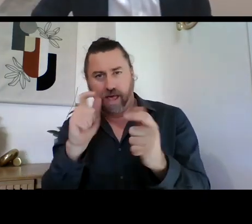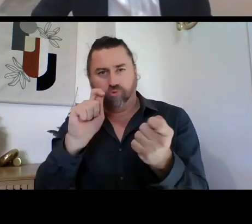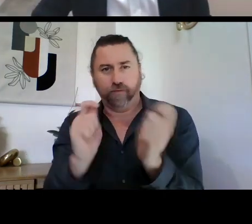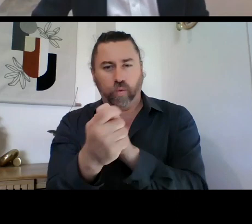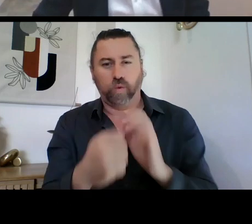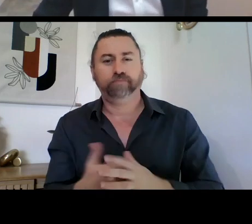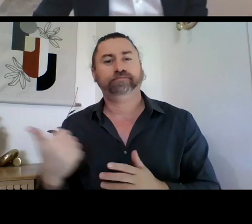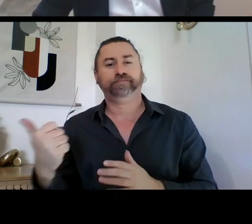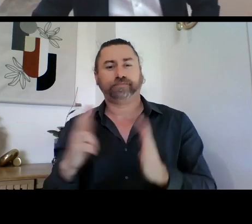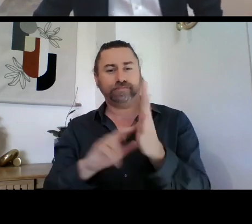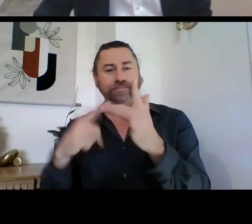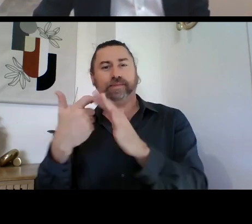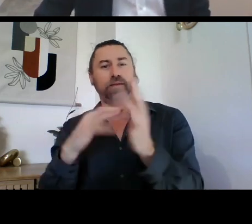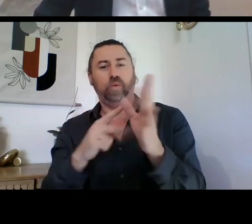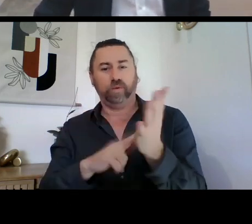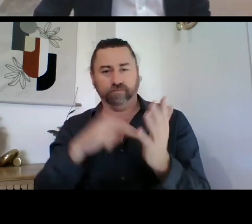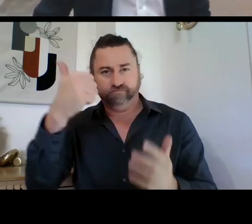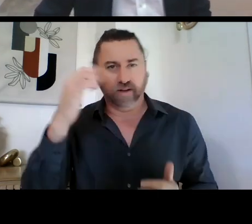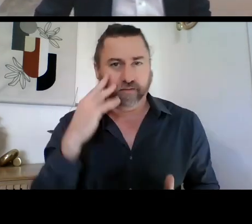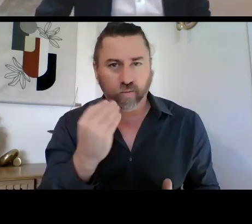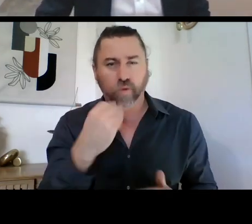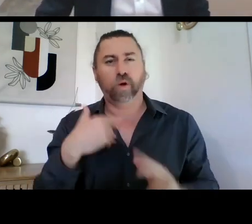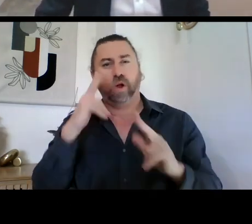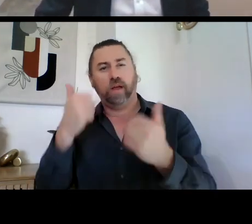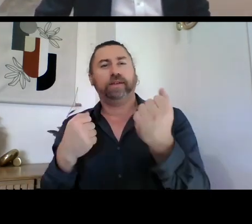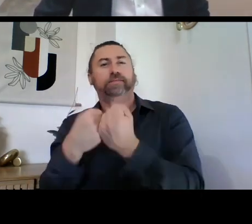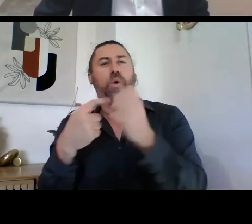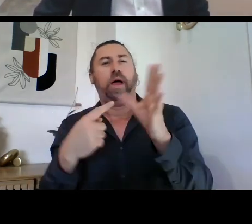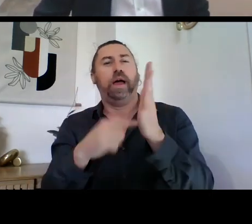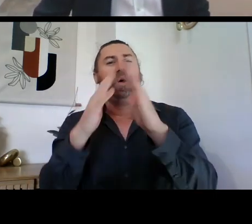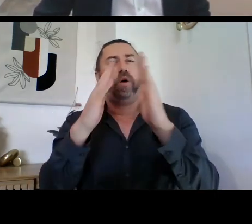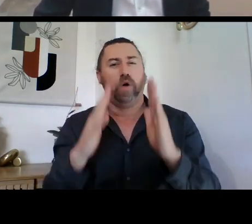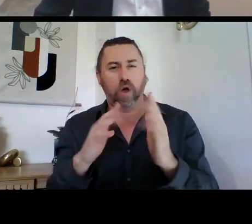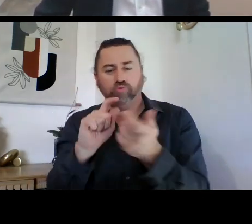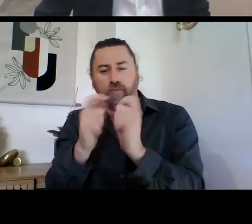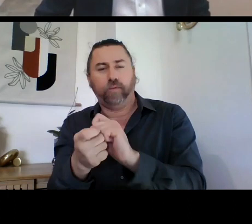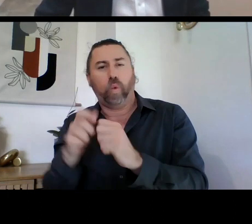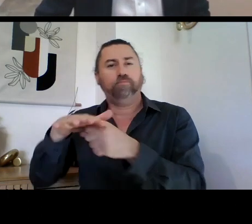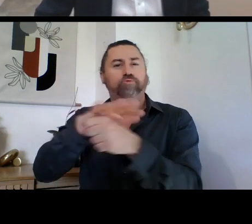afternoon, everyone. I'm Nick Morgan, and I look after the Supported Home Reform Branch in the department.